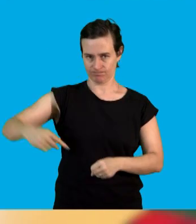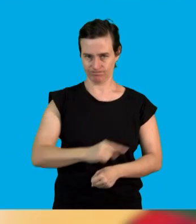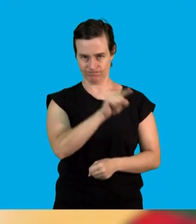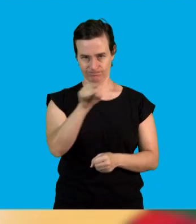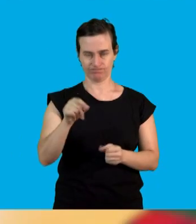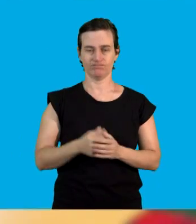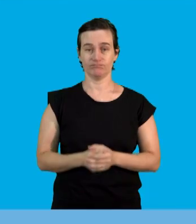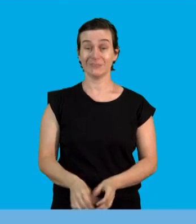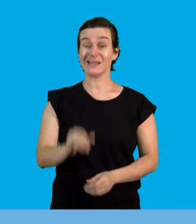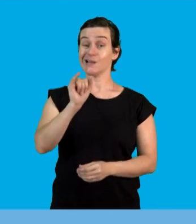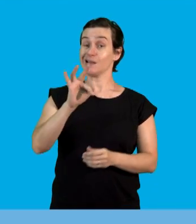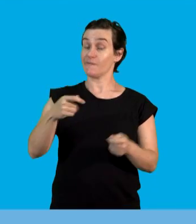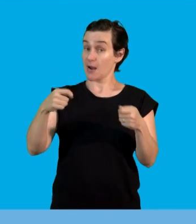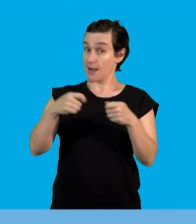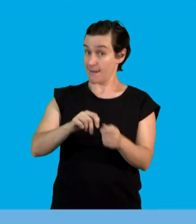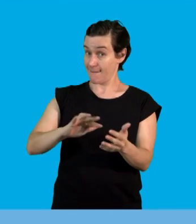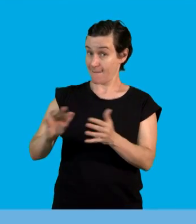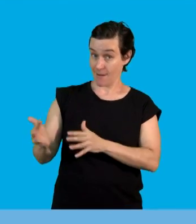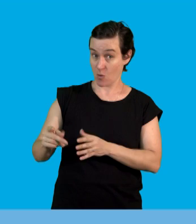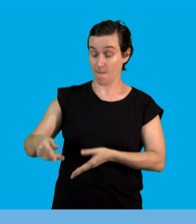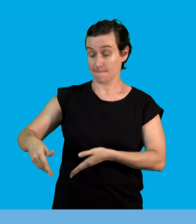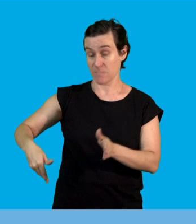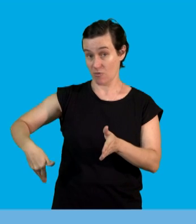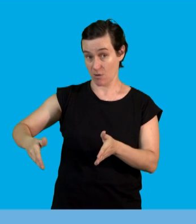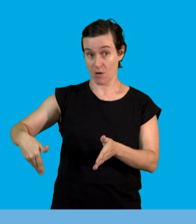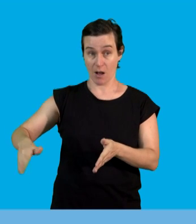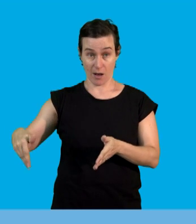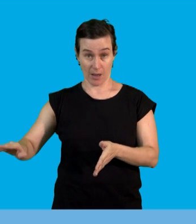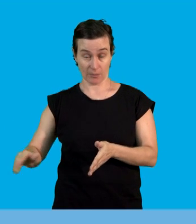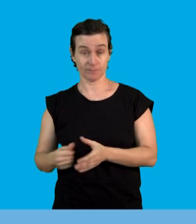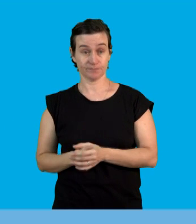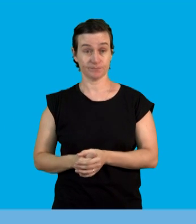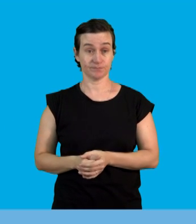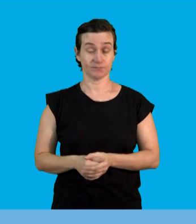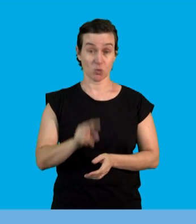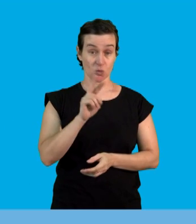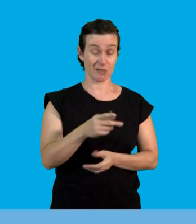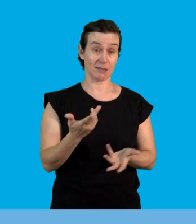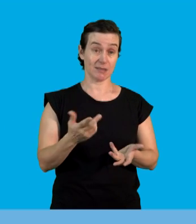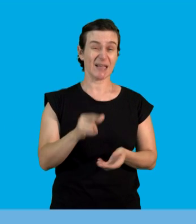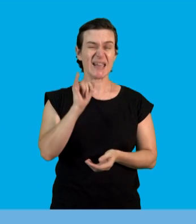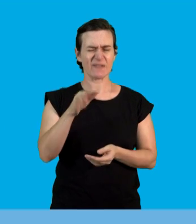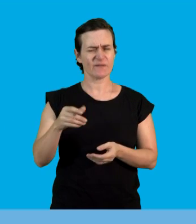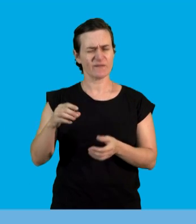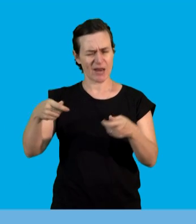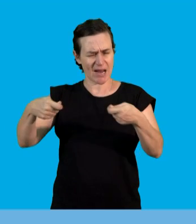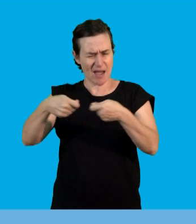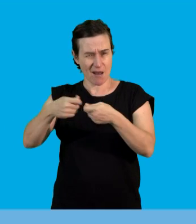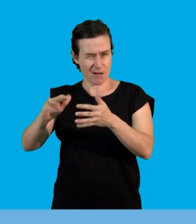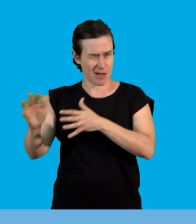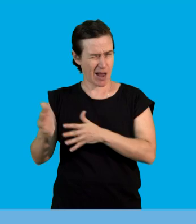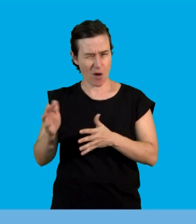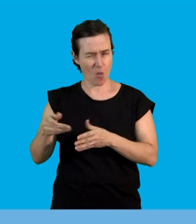When connected then in parallel, the resistors or light bulbs, as we have said, that are connected in parallel, what happens to